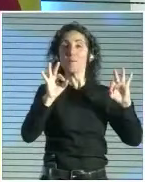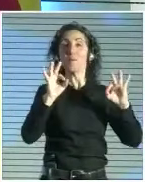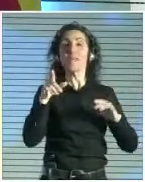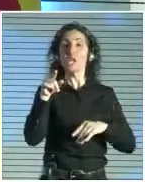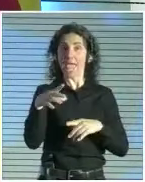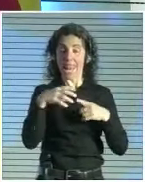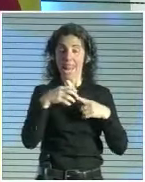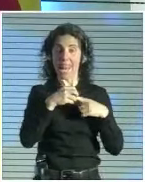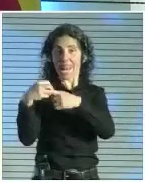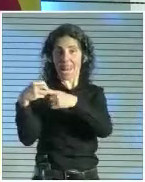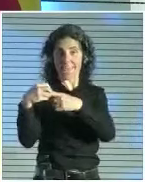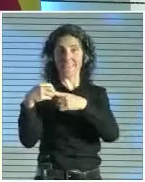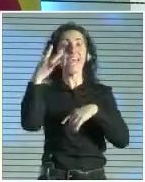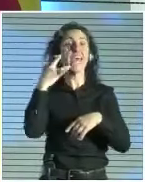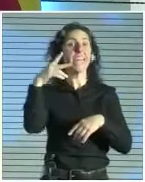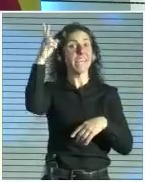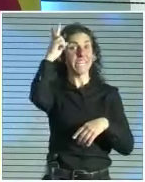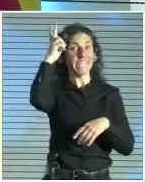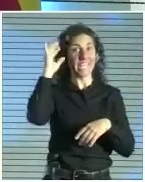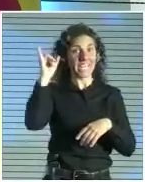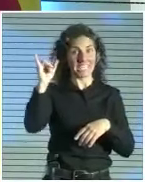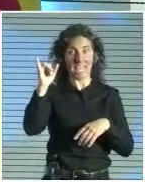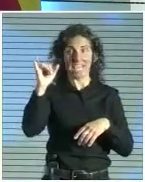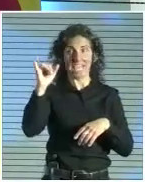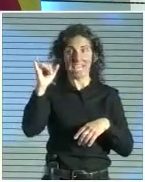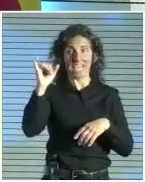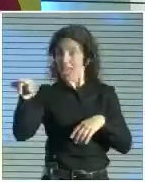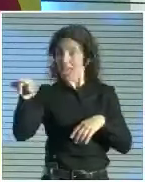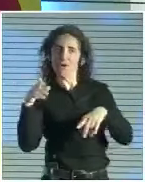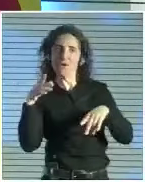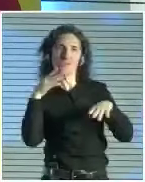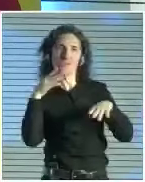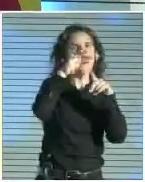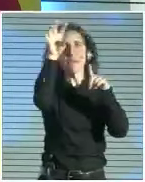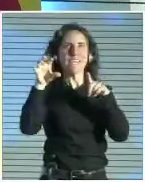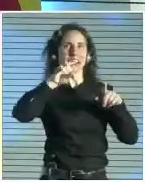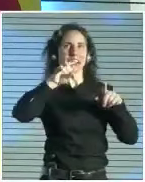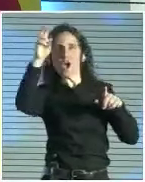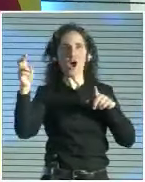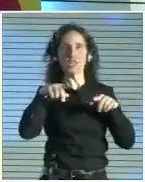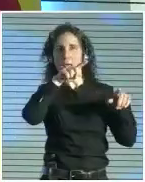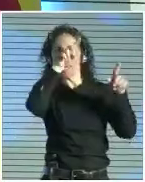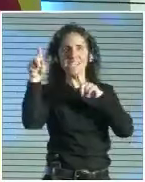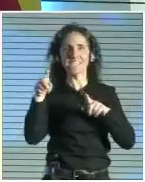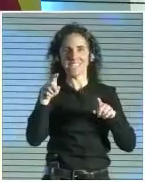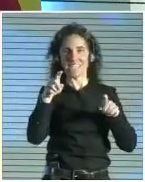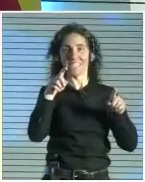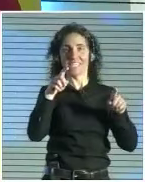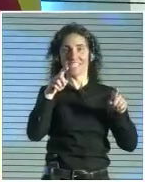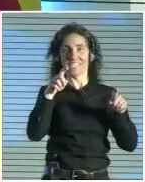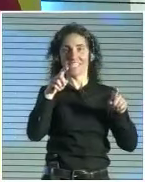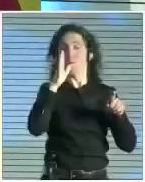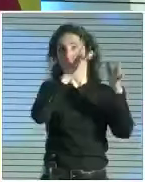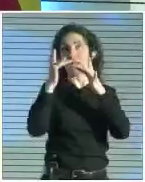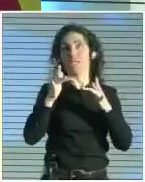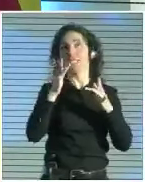other countries where there is the relationship between indigenous and the authorities, then that he found that Canada